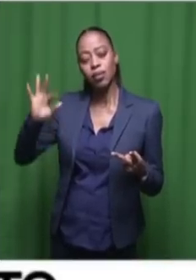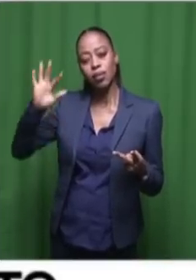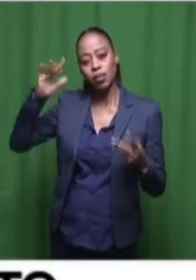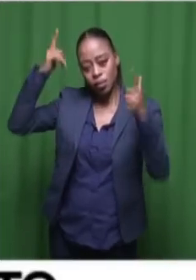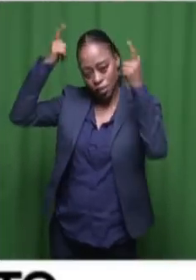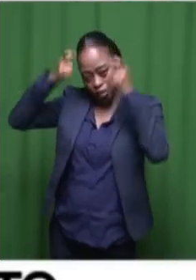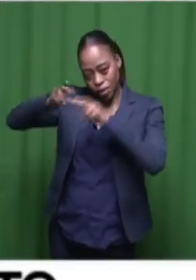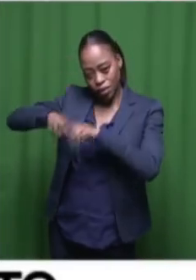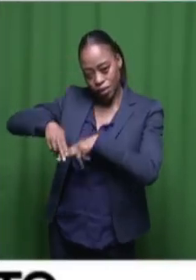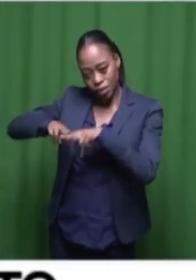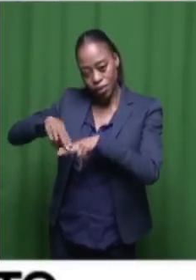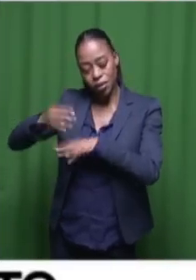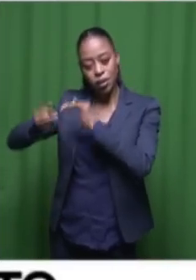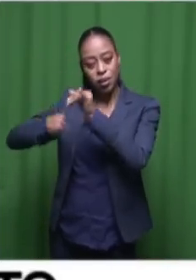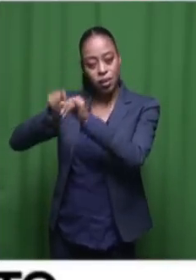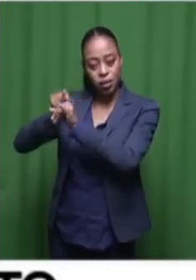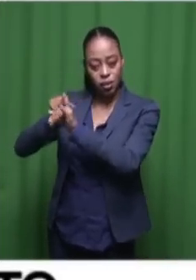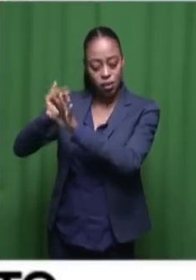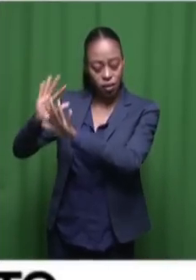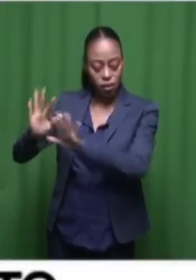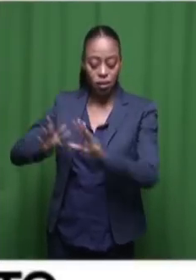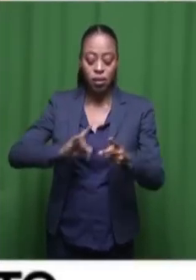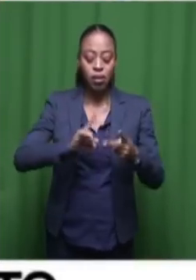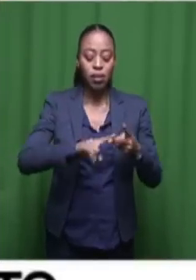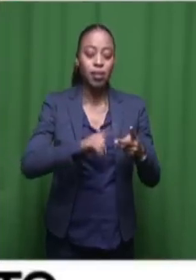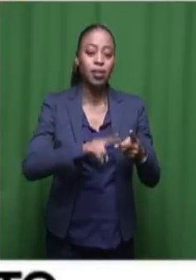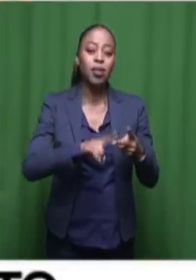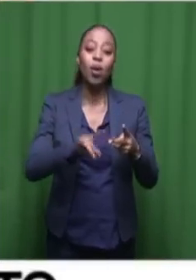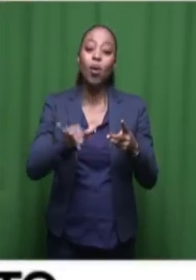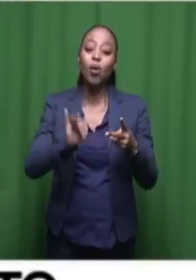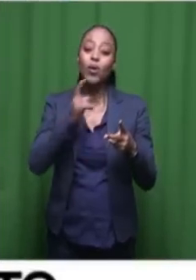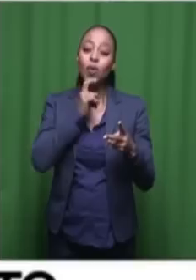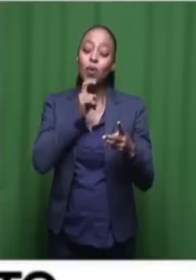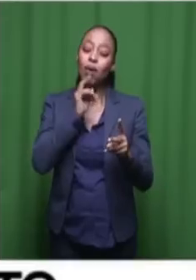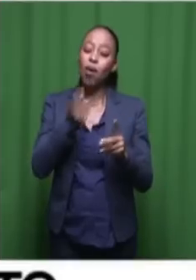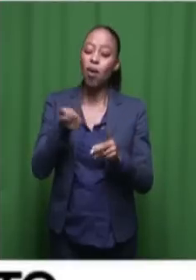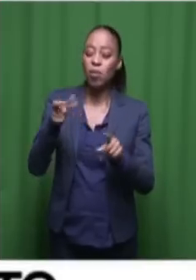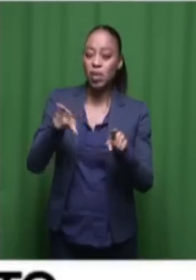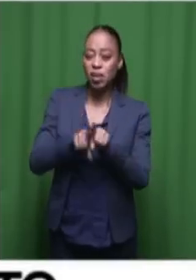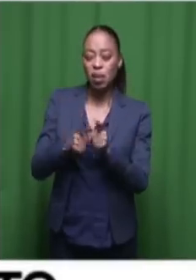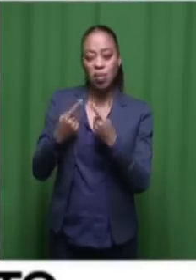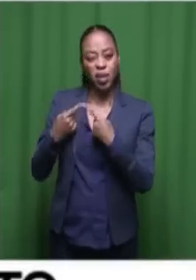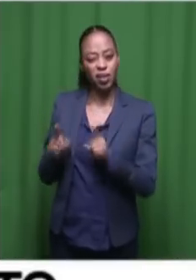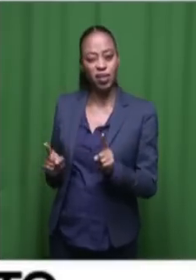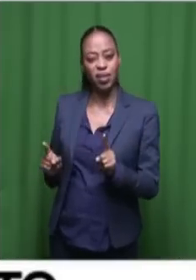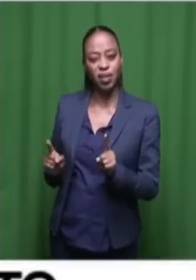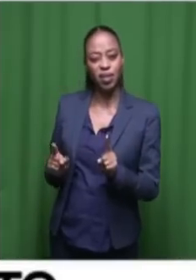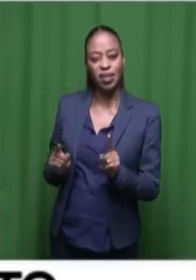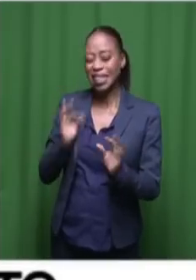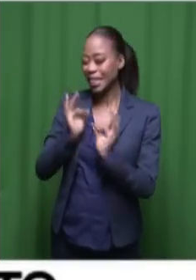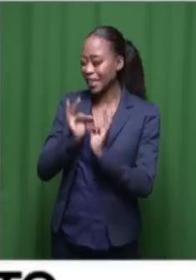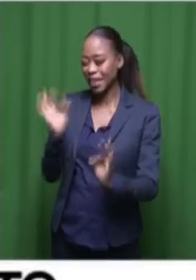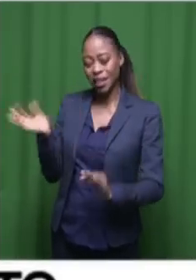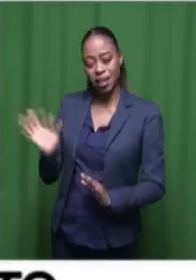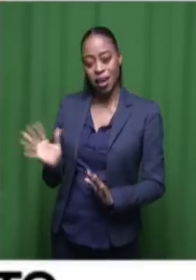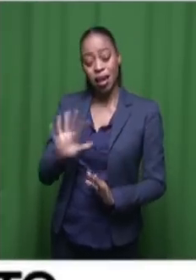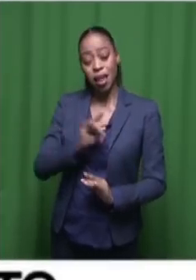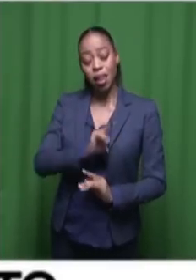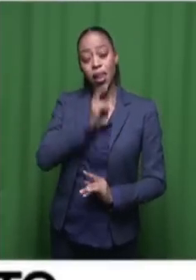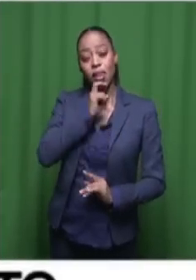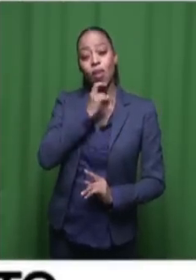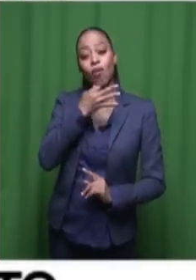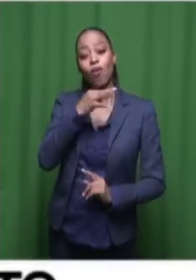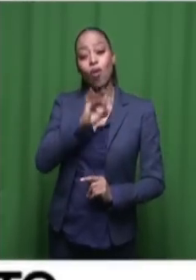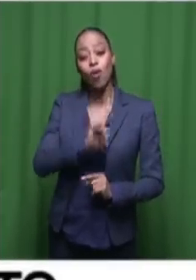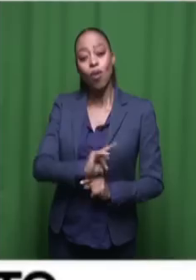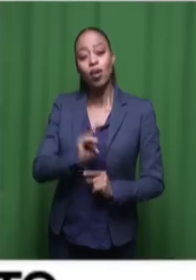dependencies and the British overseas territories. And there's another one which is similar, but not exactly the same, which is used